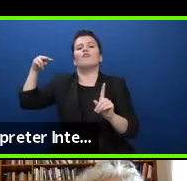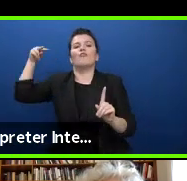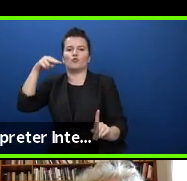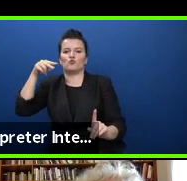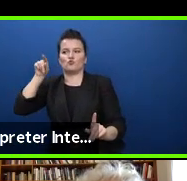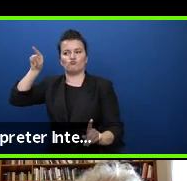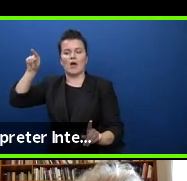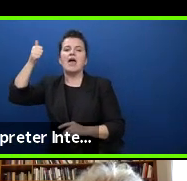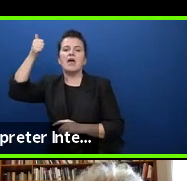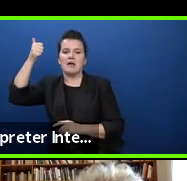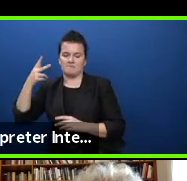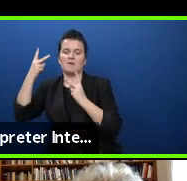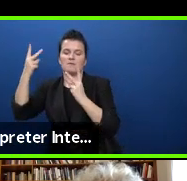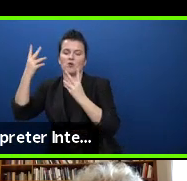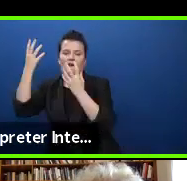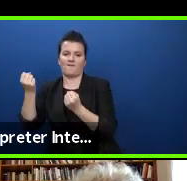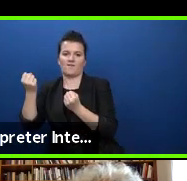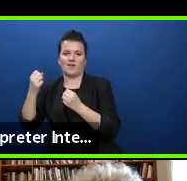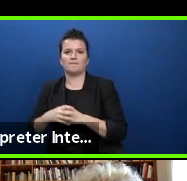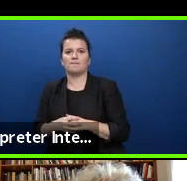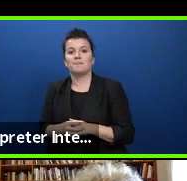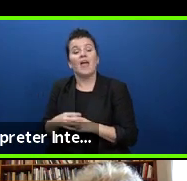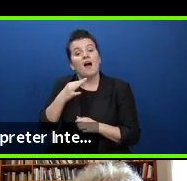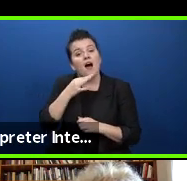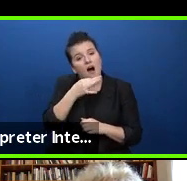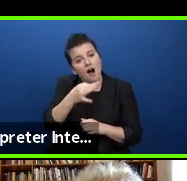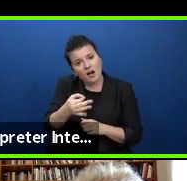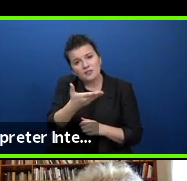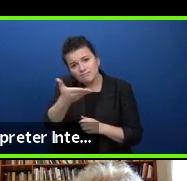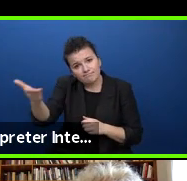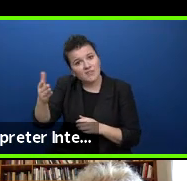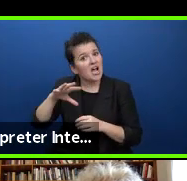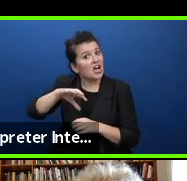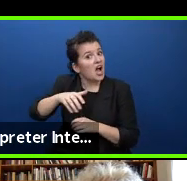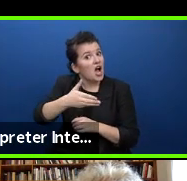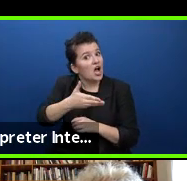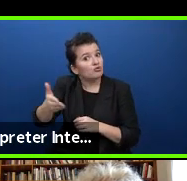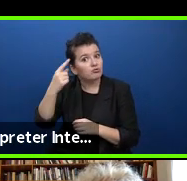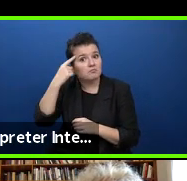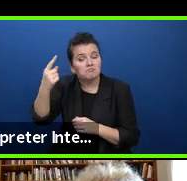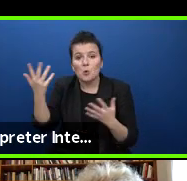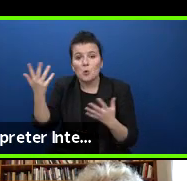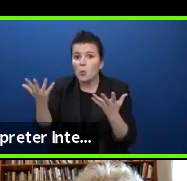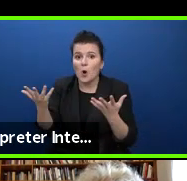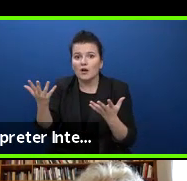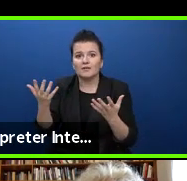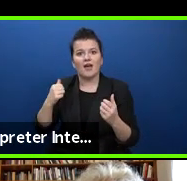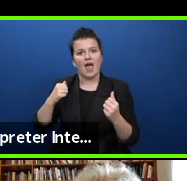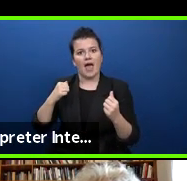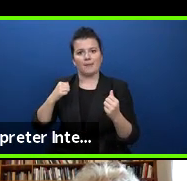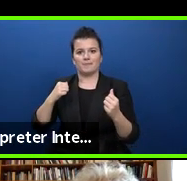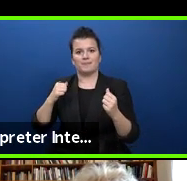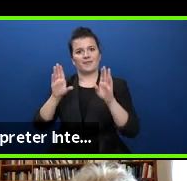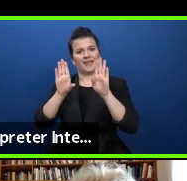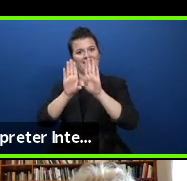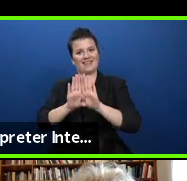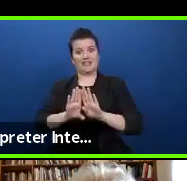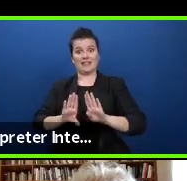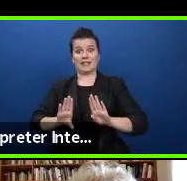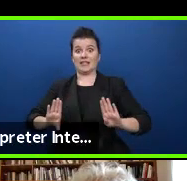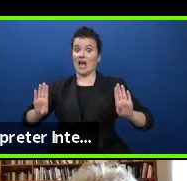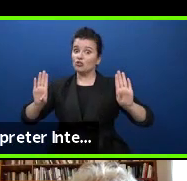Does any country think about open call for theatrical science paper